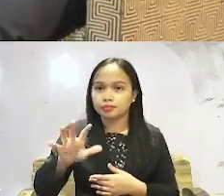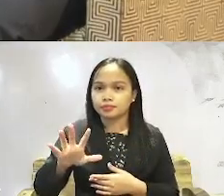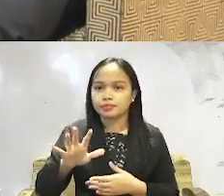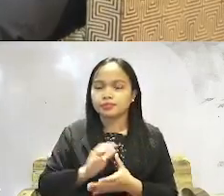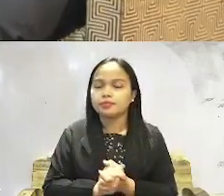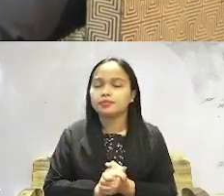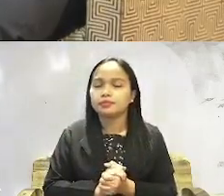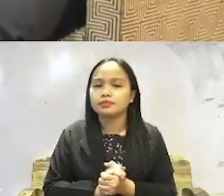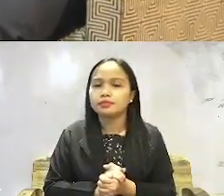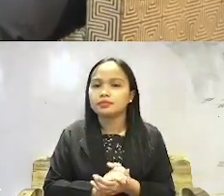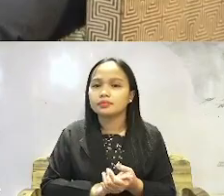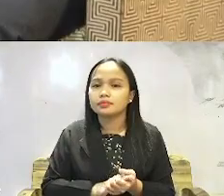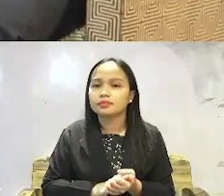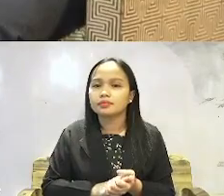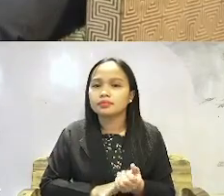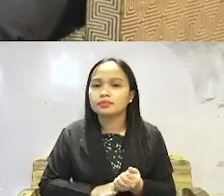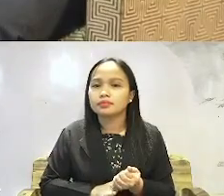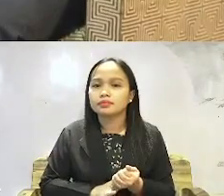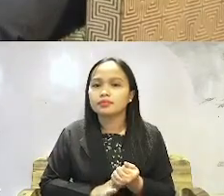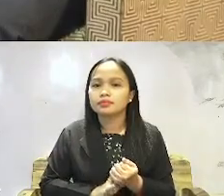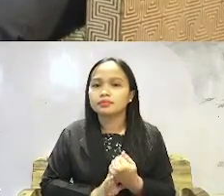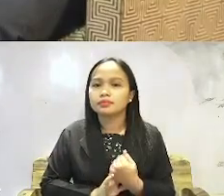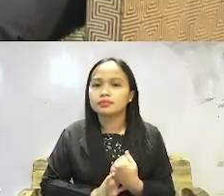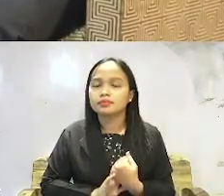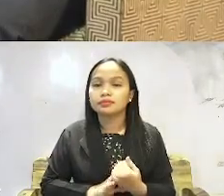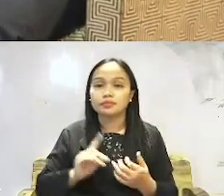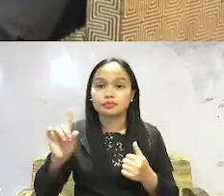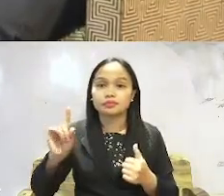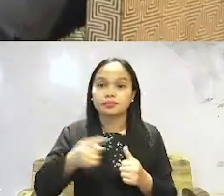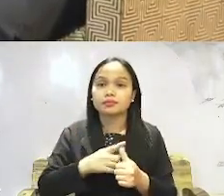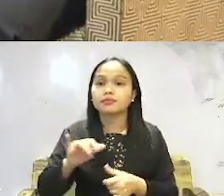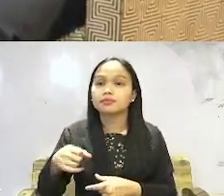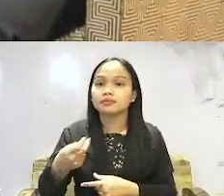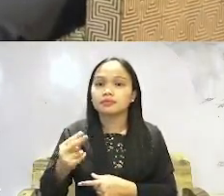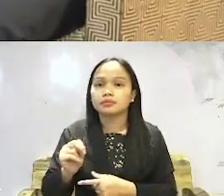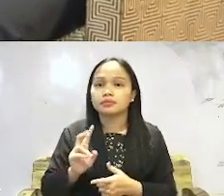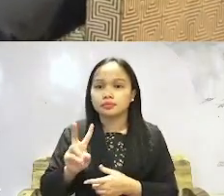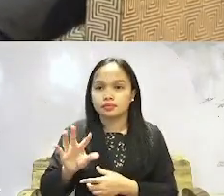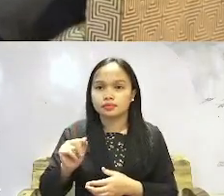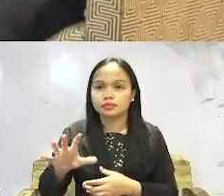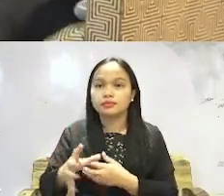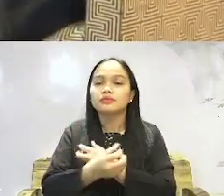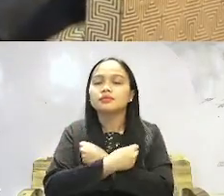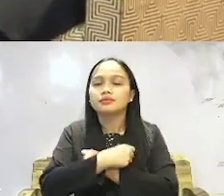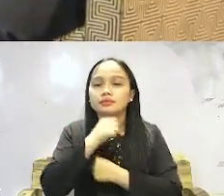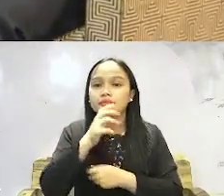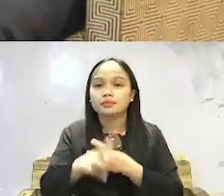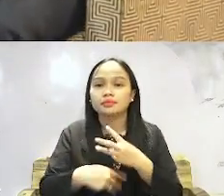15. 15 ba yun, sir? 15. Yeah, tama. Verse 15, sorry. 1 John chapter 2, verse 15. Love not the world,